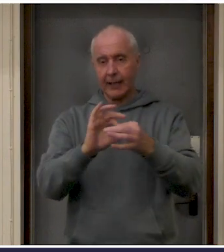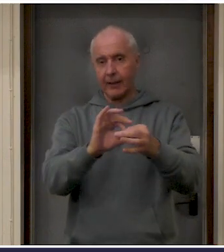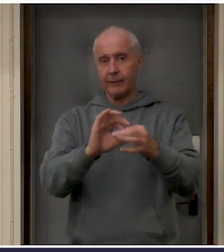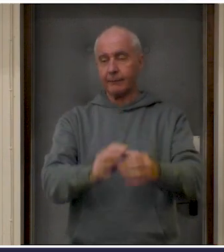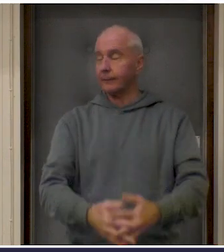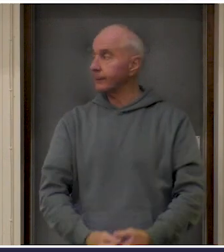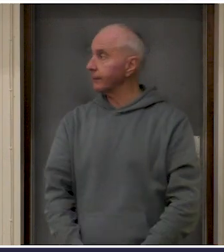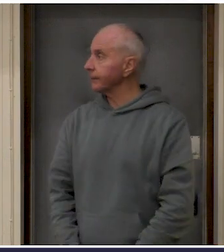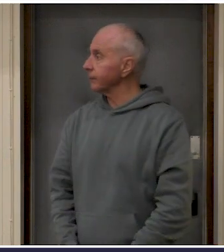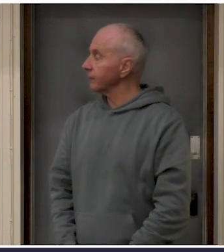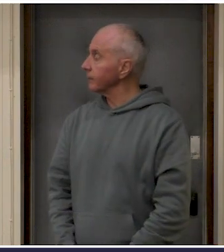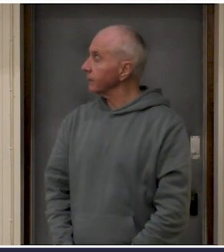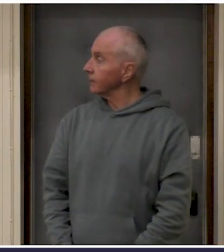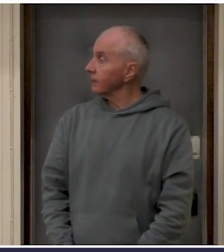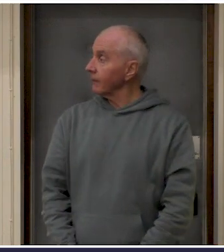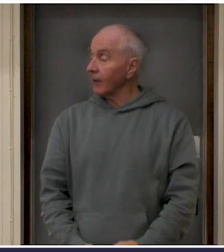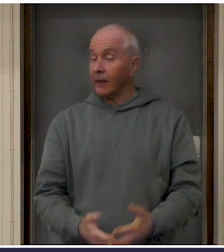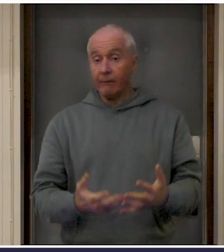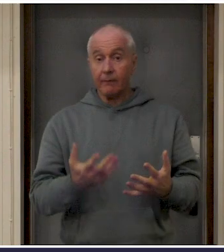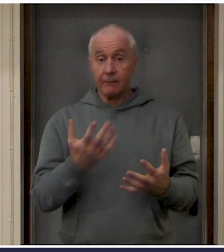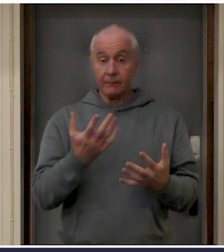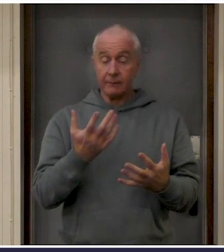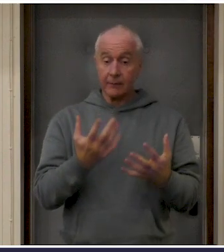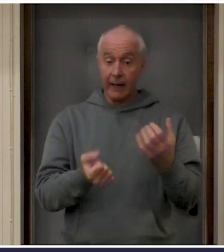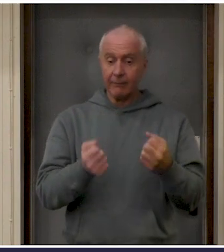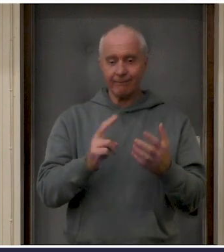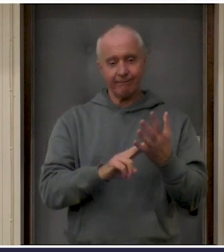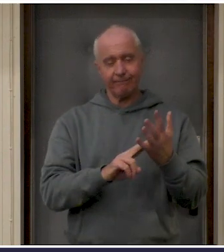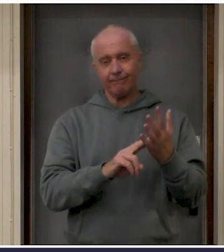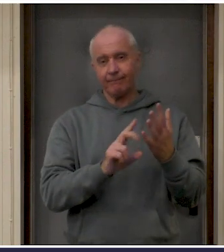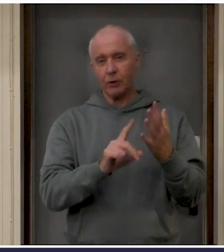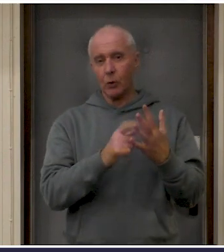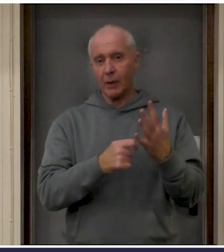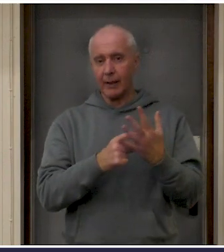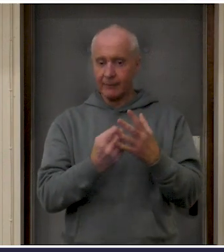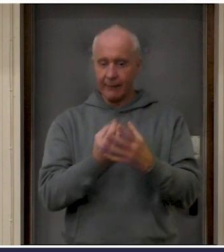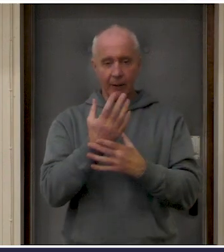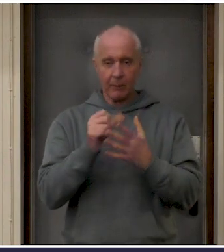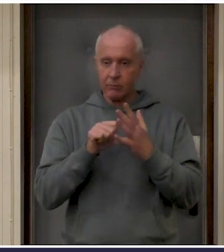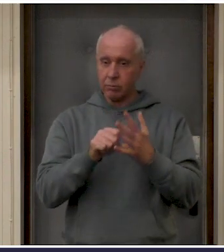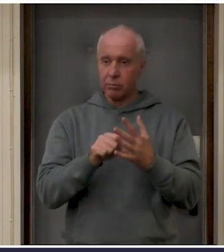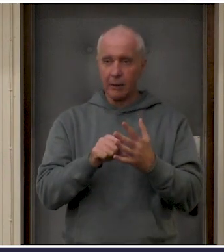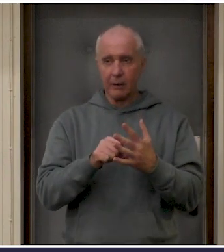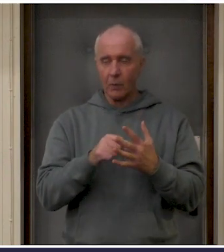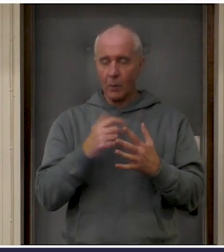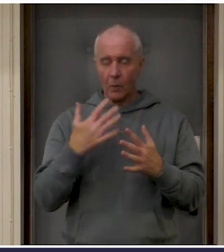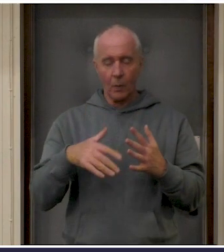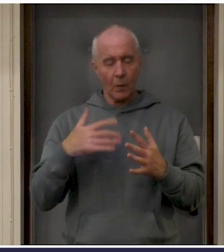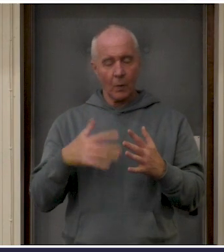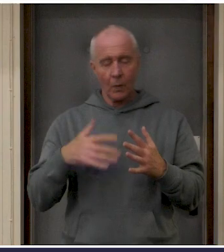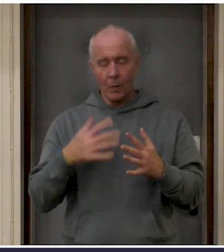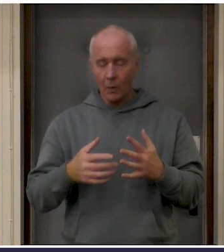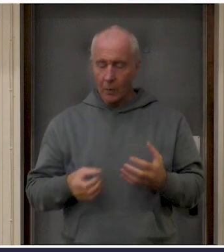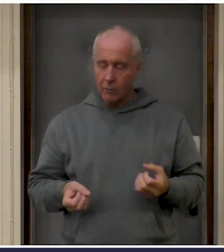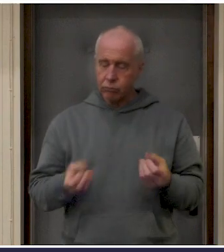drive it forward. Even if you do that, though, nuclear development is hard and it's very expensive. The